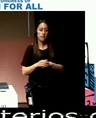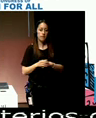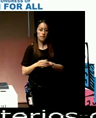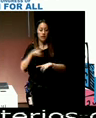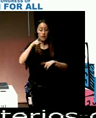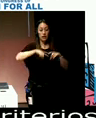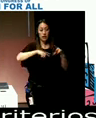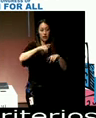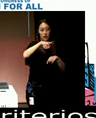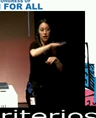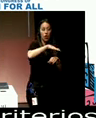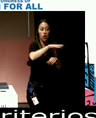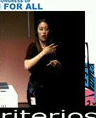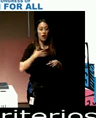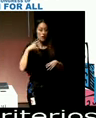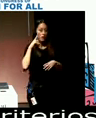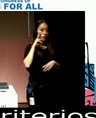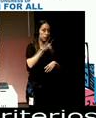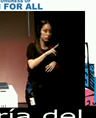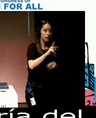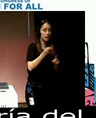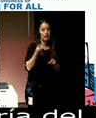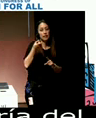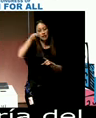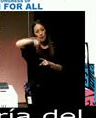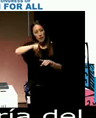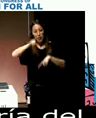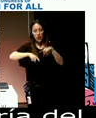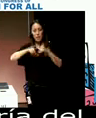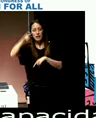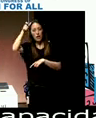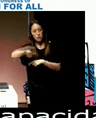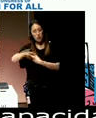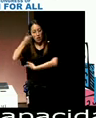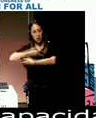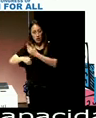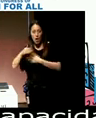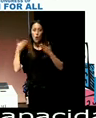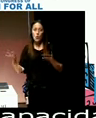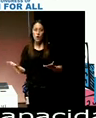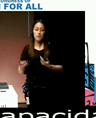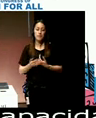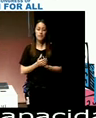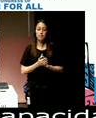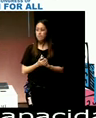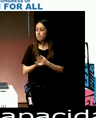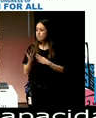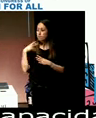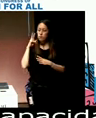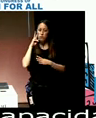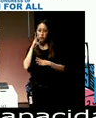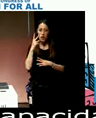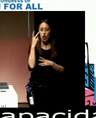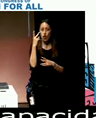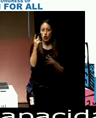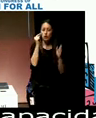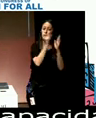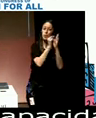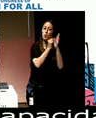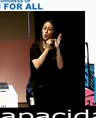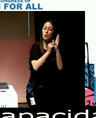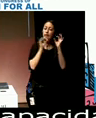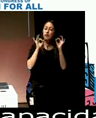I show you two of those 200 criteria. The first one is the